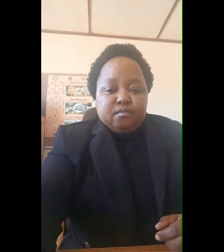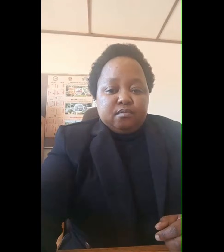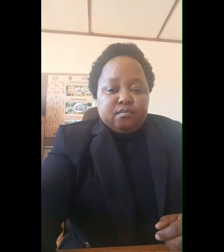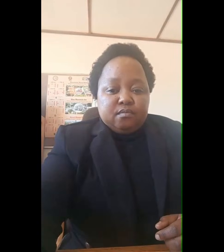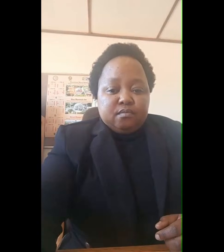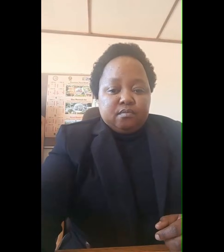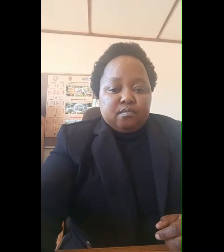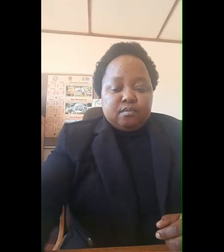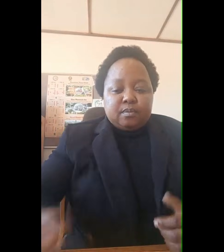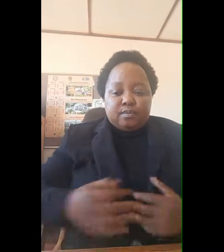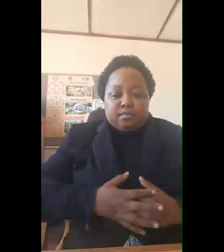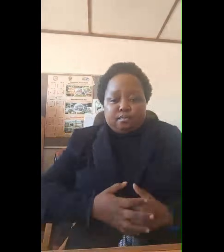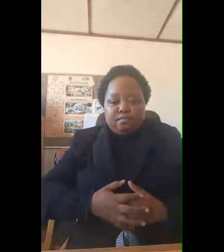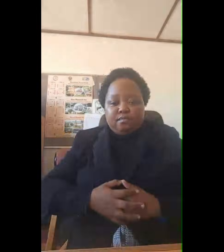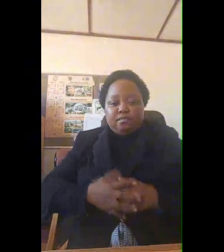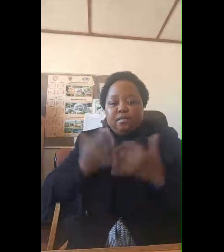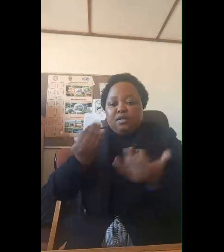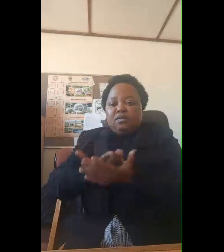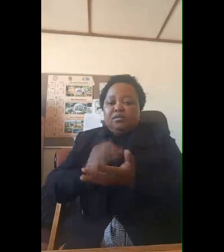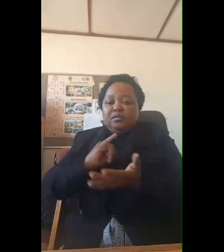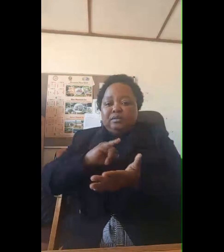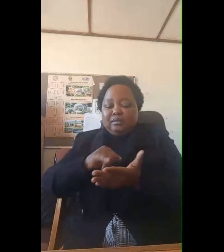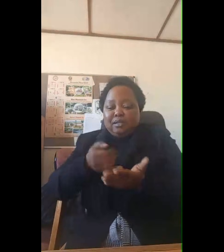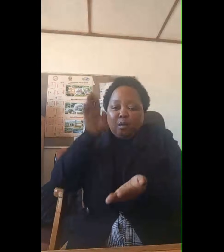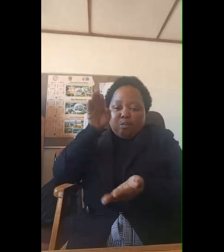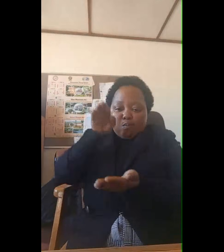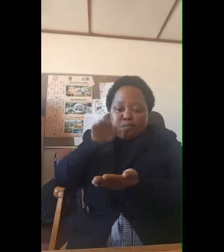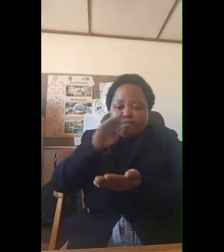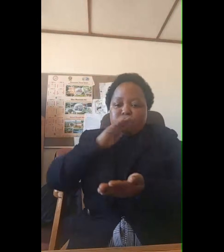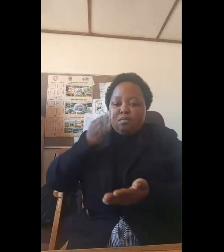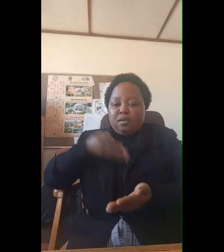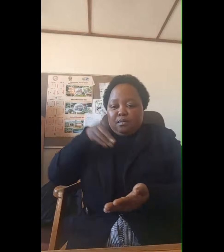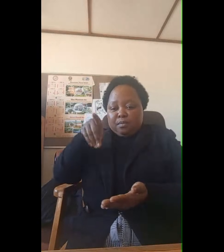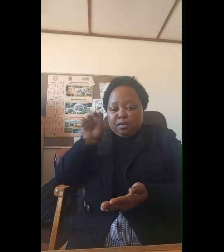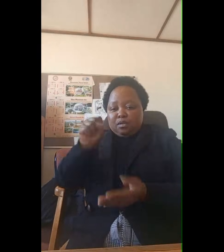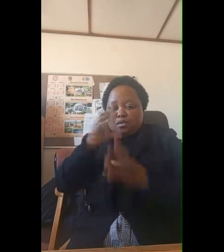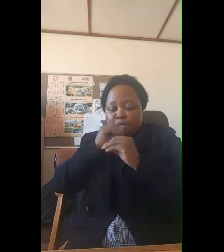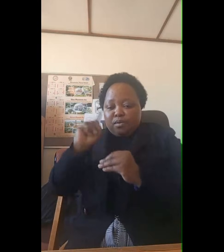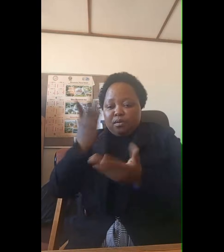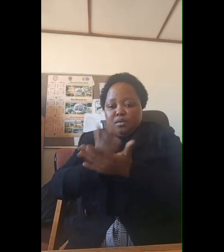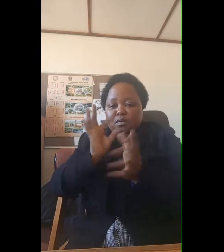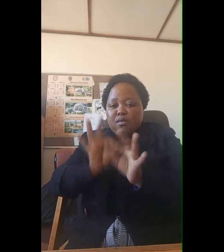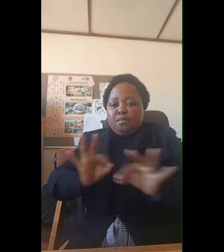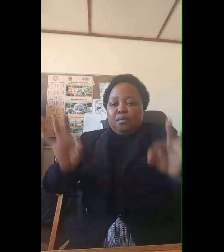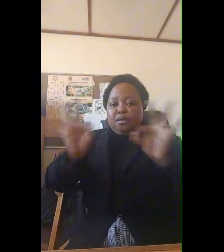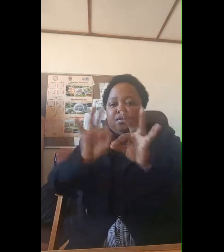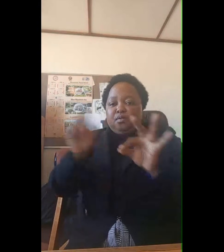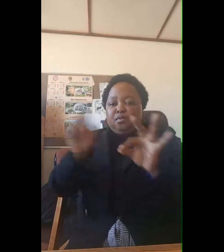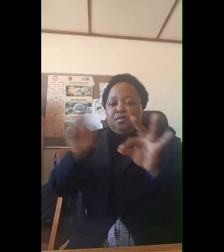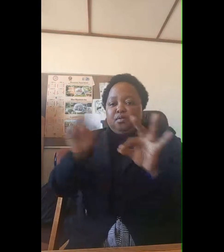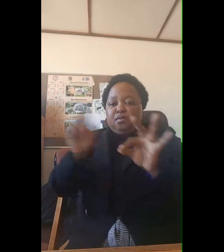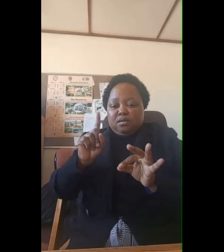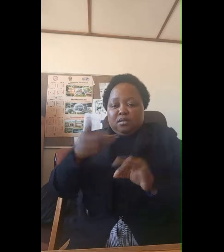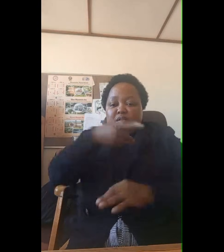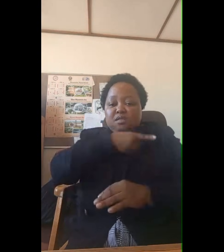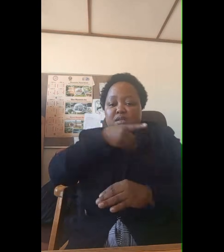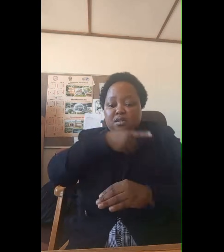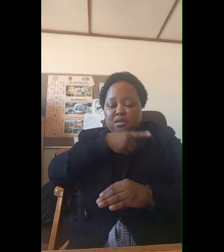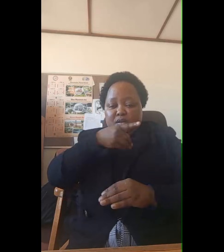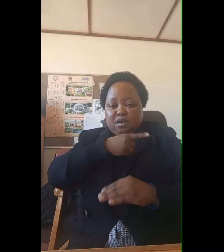Just to summarize some of what the DPS have said, he mentioned the importance of gender equity and issues of the necessity of